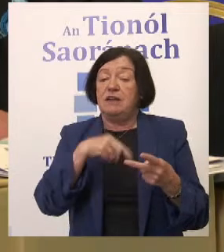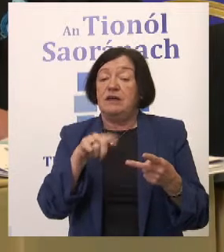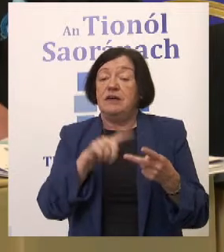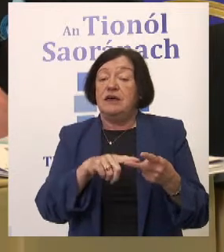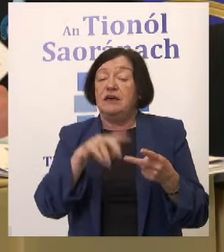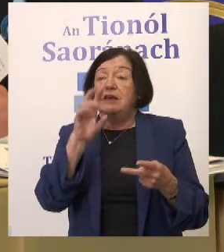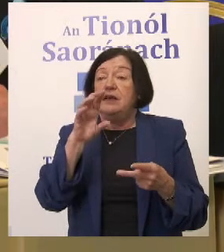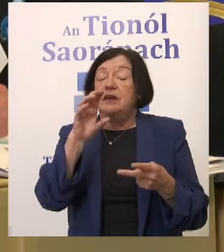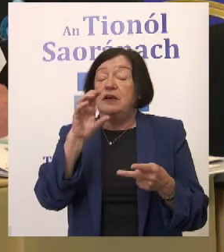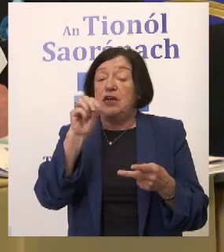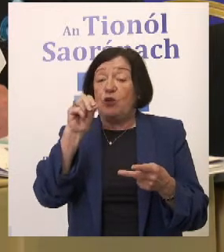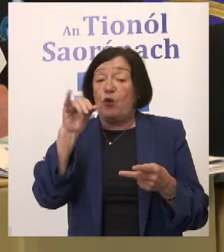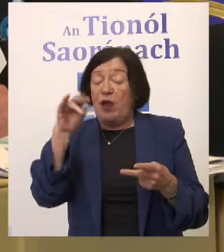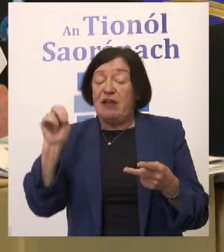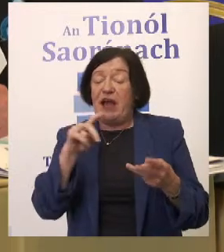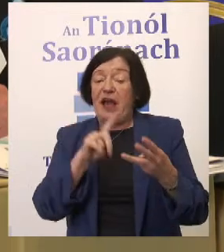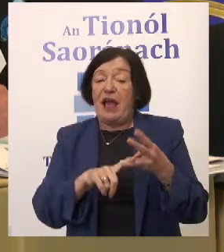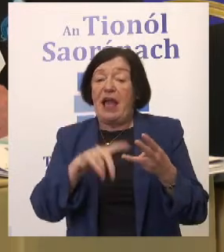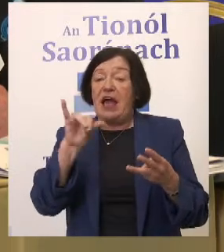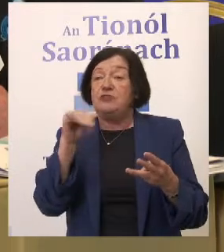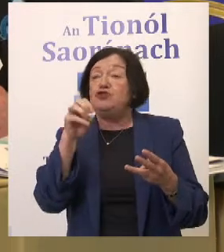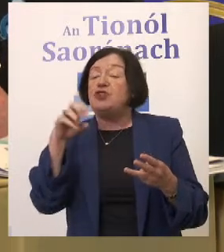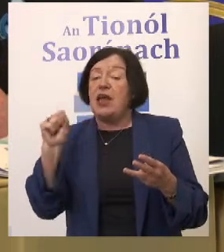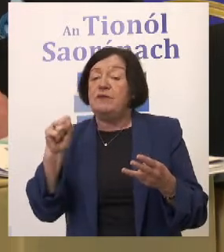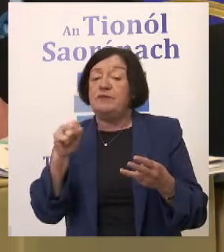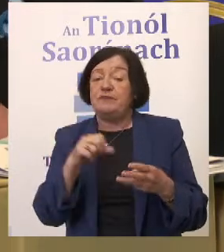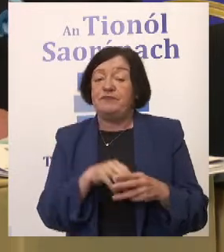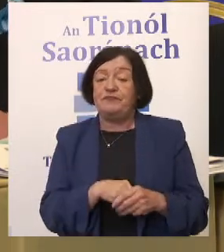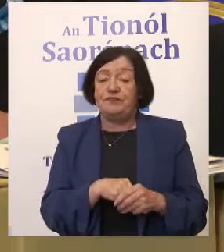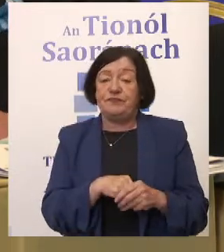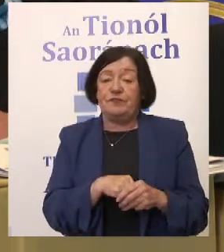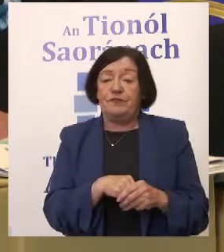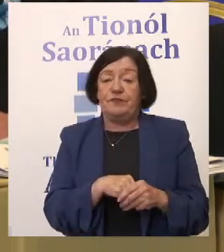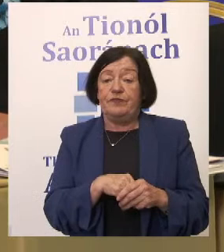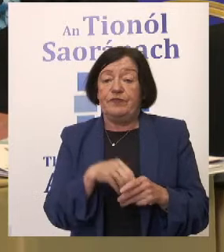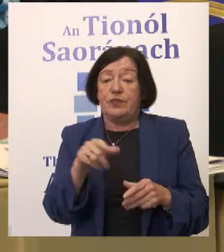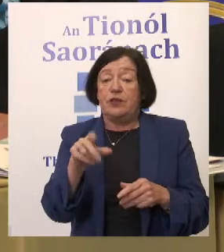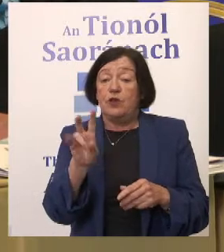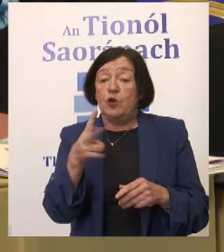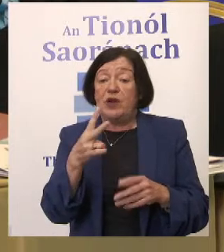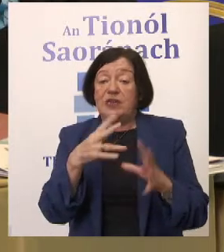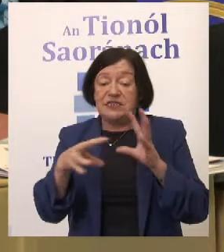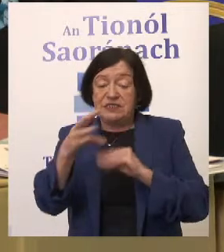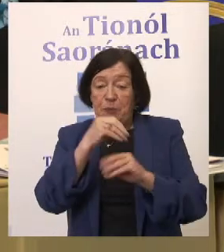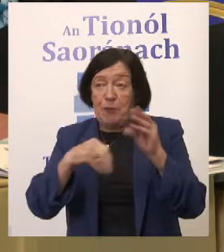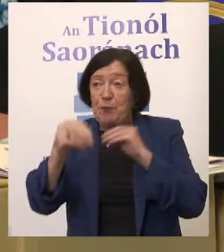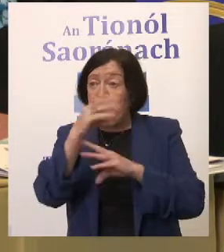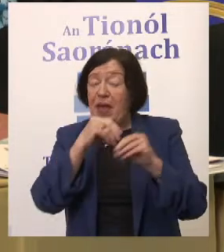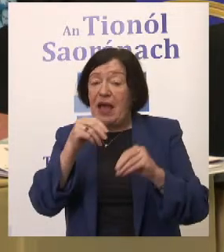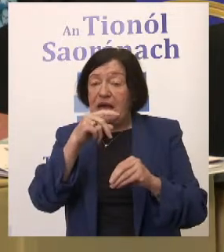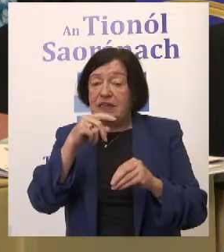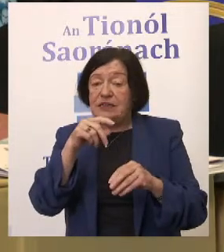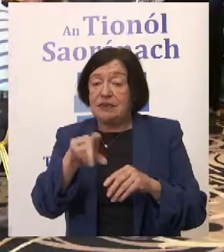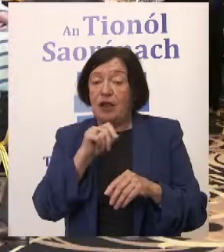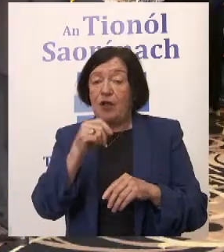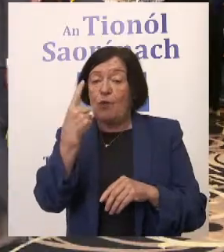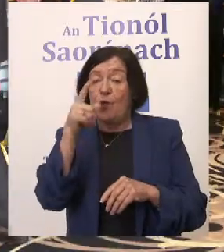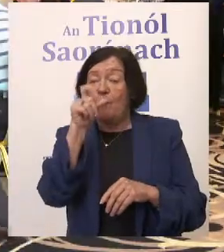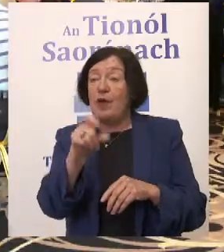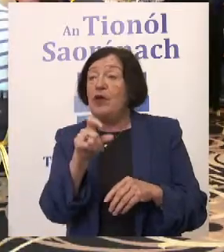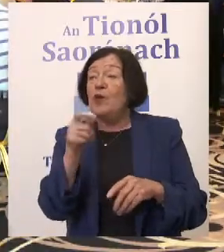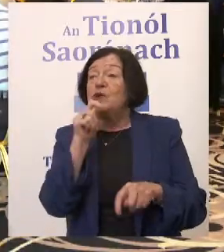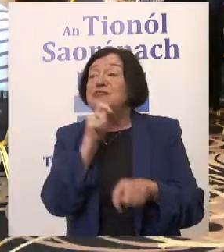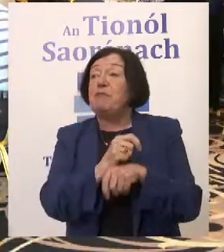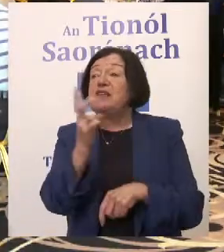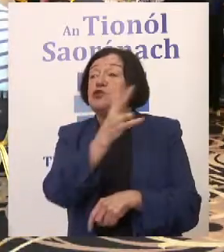from Kriya, and we had a question from James on offsetting taxes. So do you want to do a quick little debate there and come up with what's the best